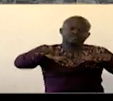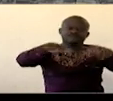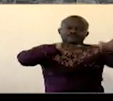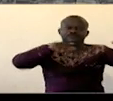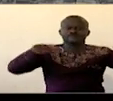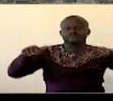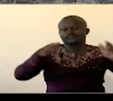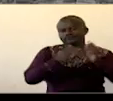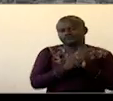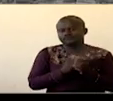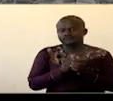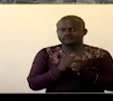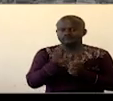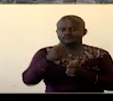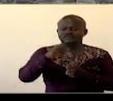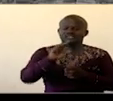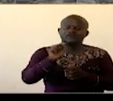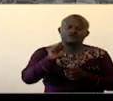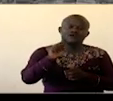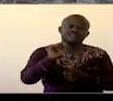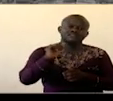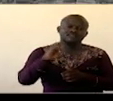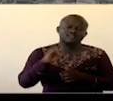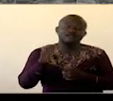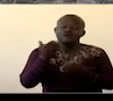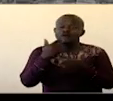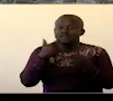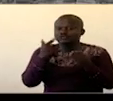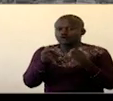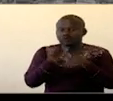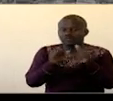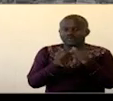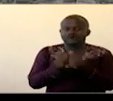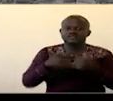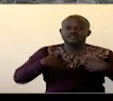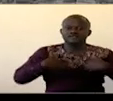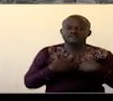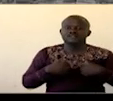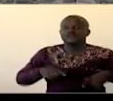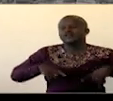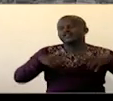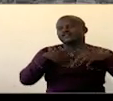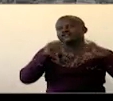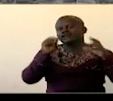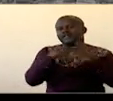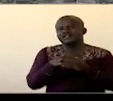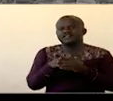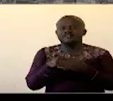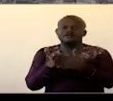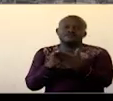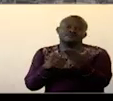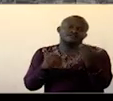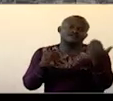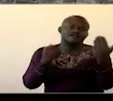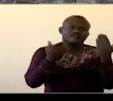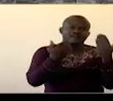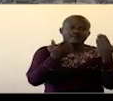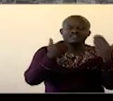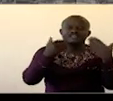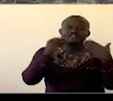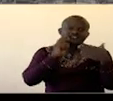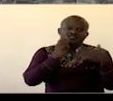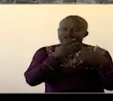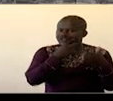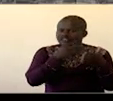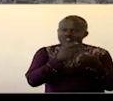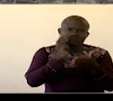have aquatic ecosystem, where we talk about organisms which live in freshwater